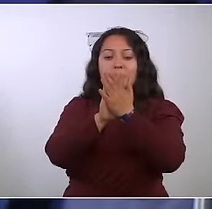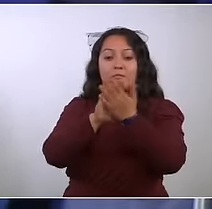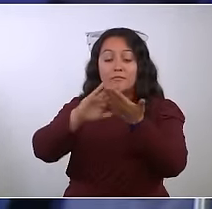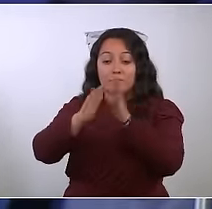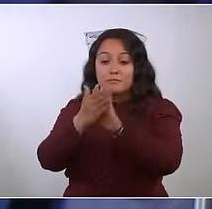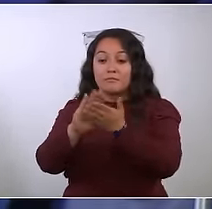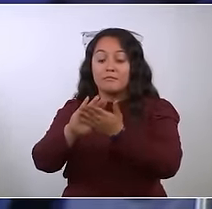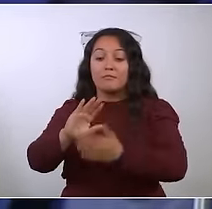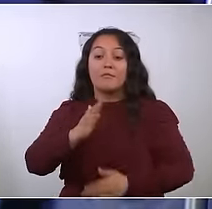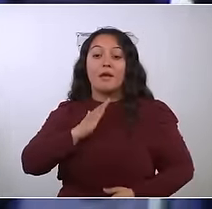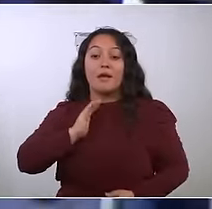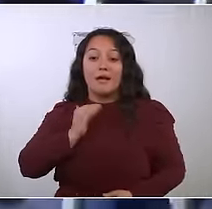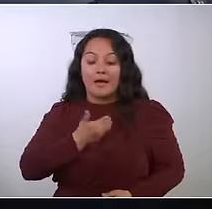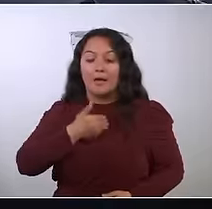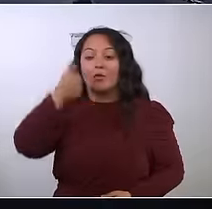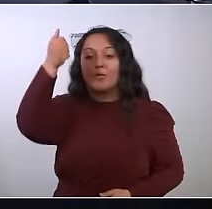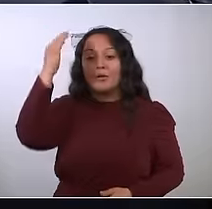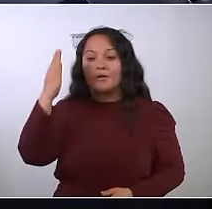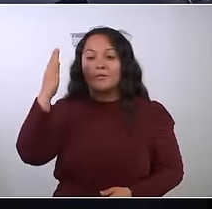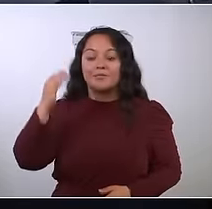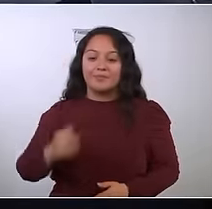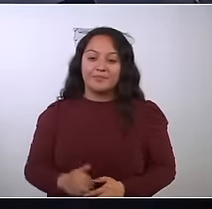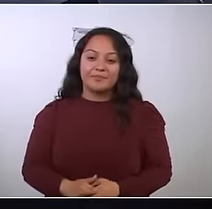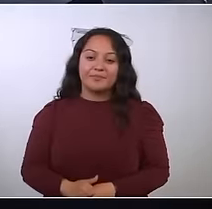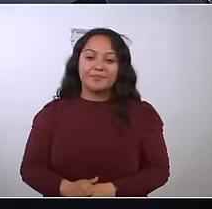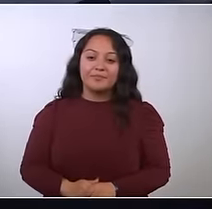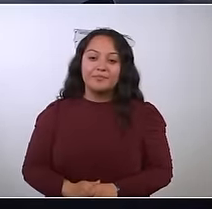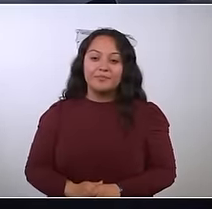ciudad de nuestro Dios.